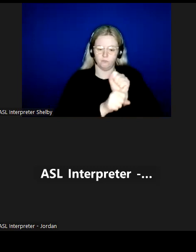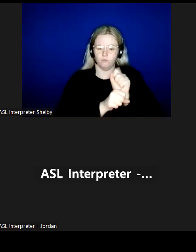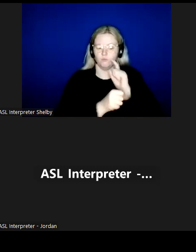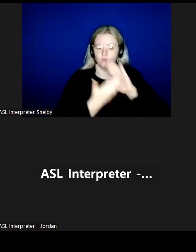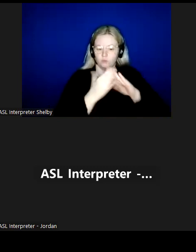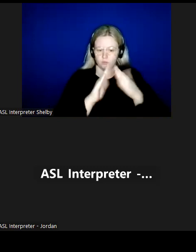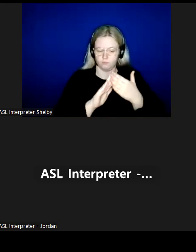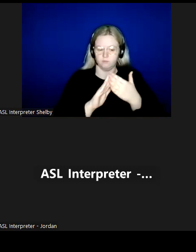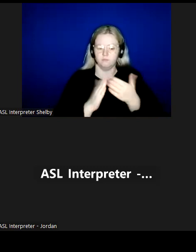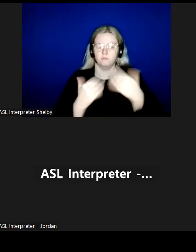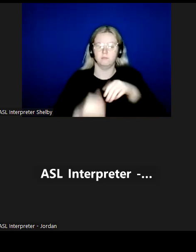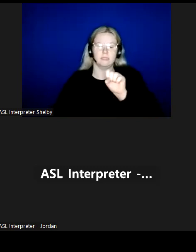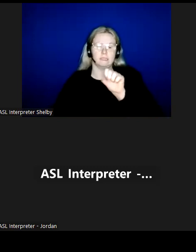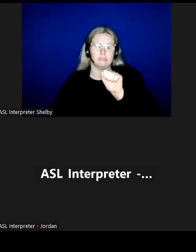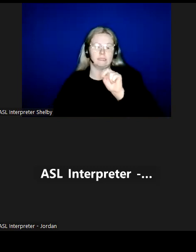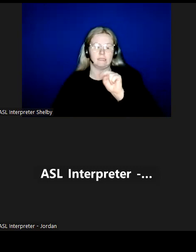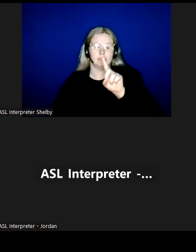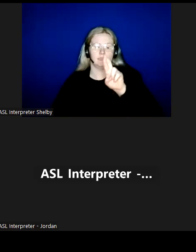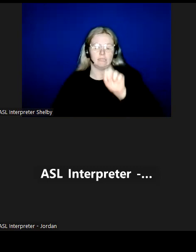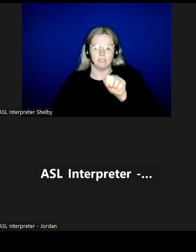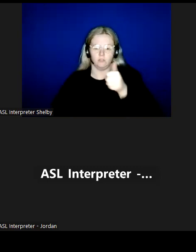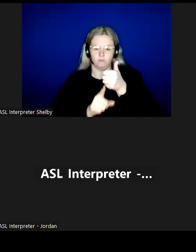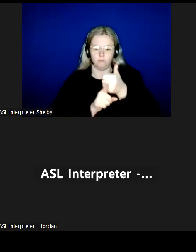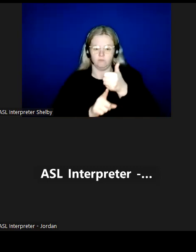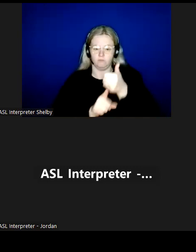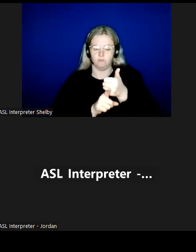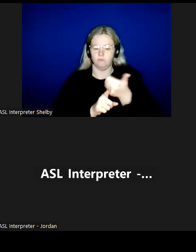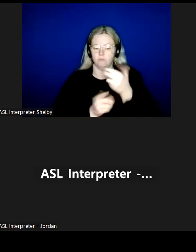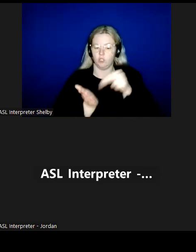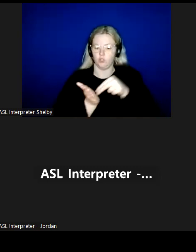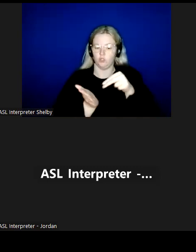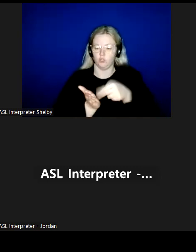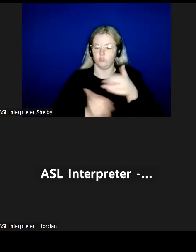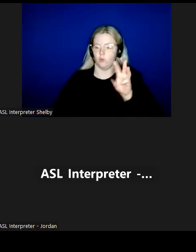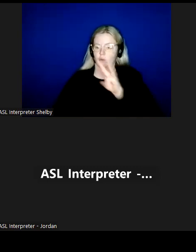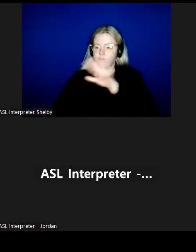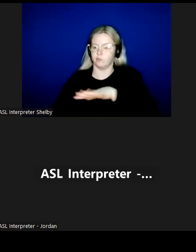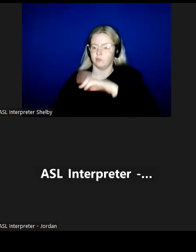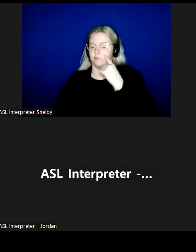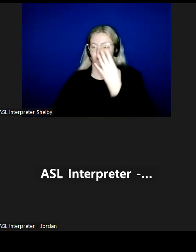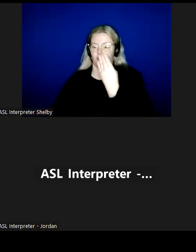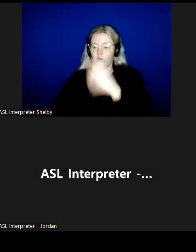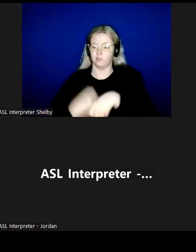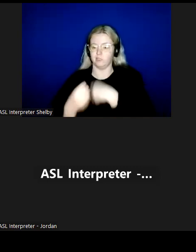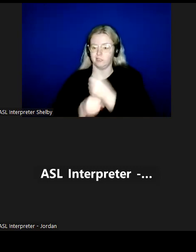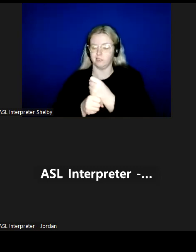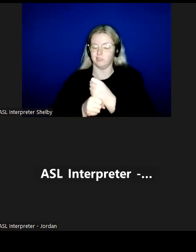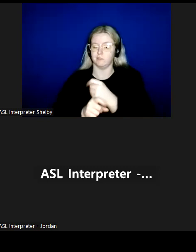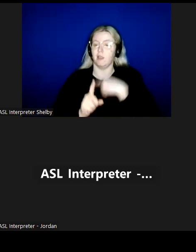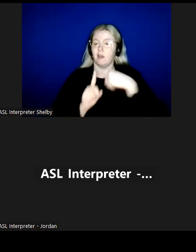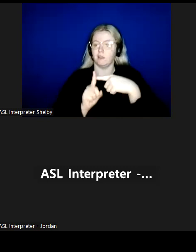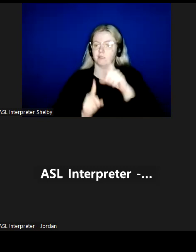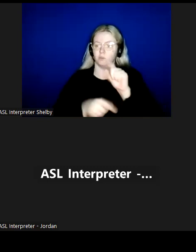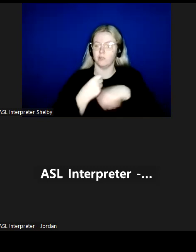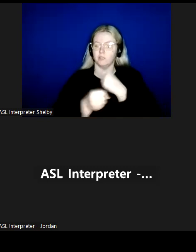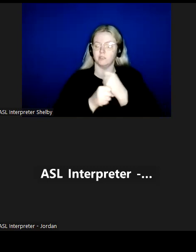Sandra has been a manager of spiritual health in the Western Zone for 14 years and has over 20 years experience